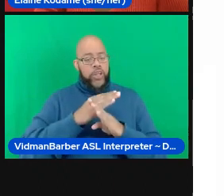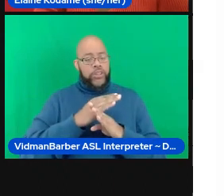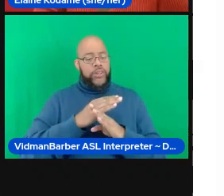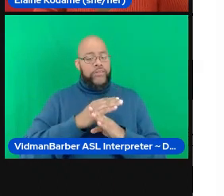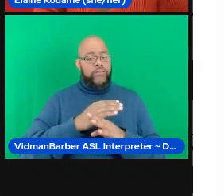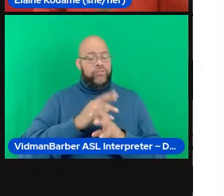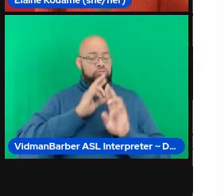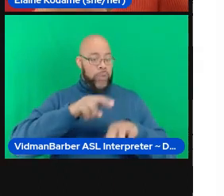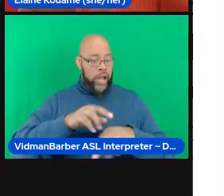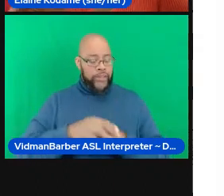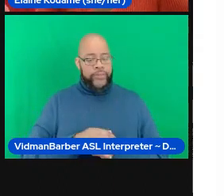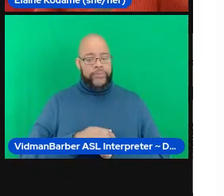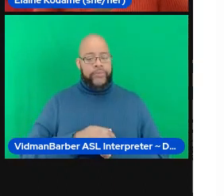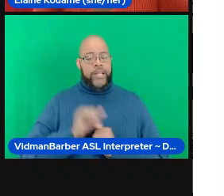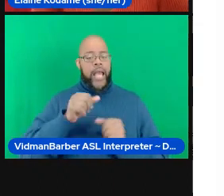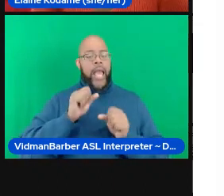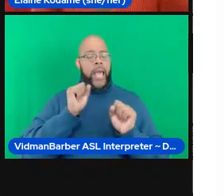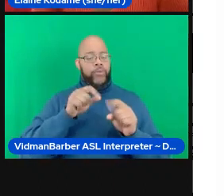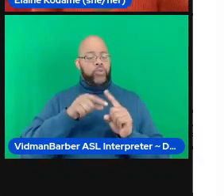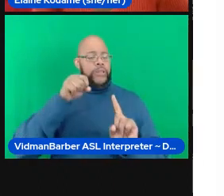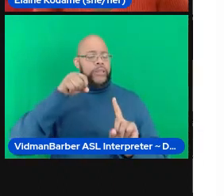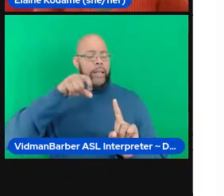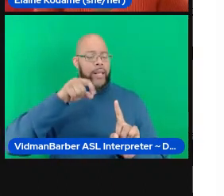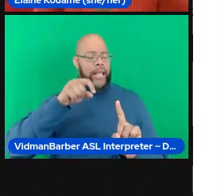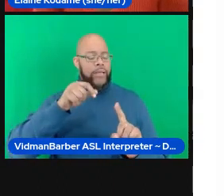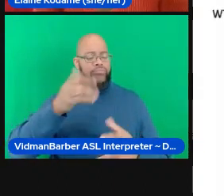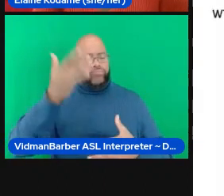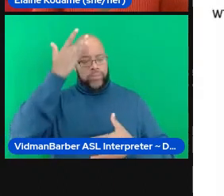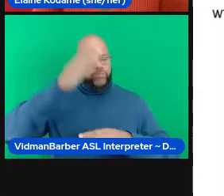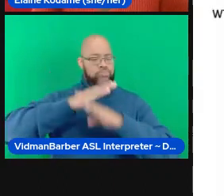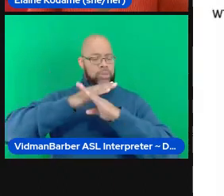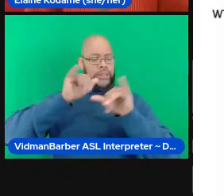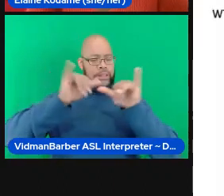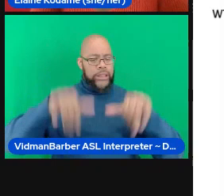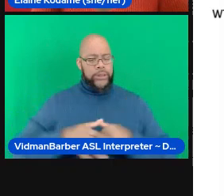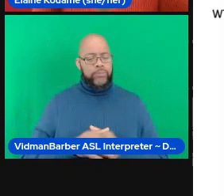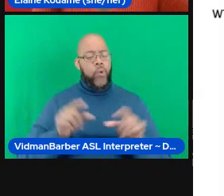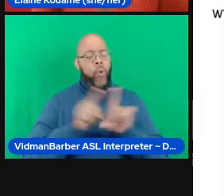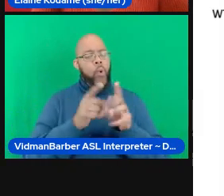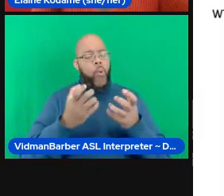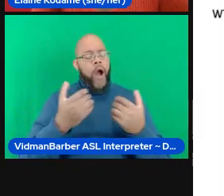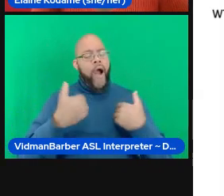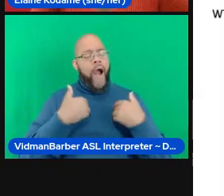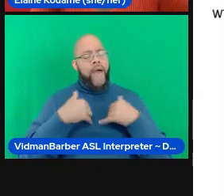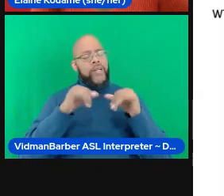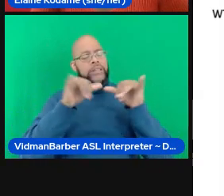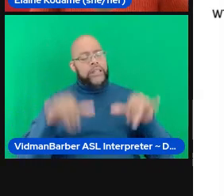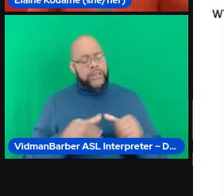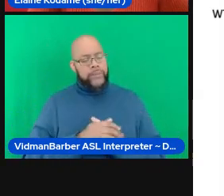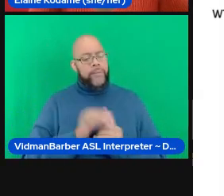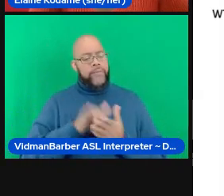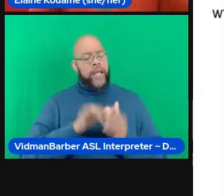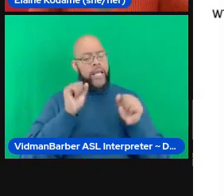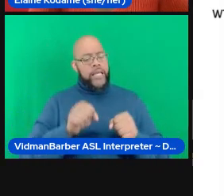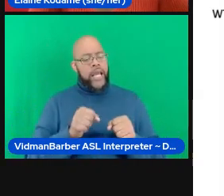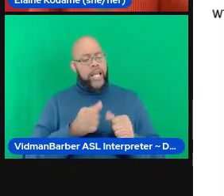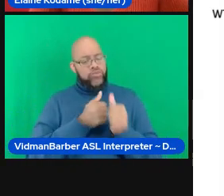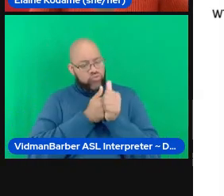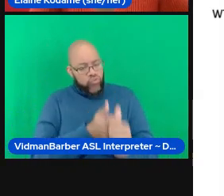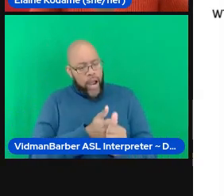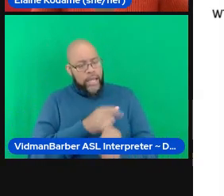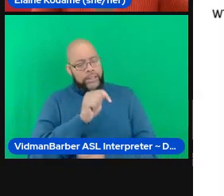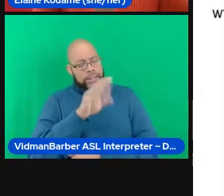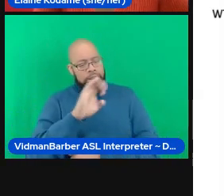so they are able to stimulate the immune system. We also wanted to have a system that we can track the T